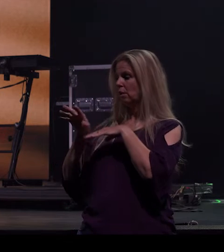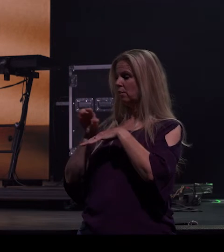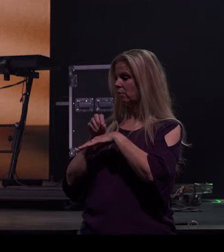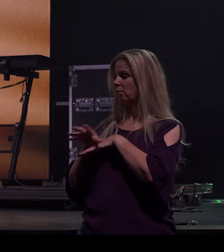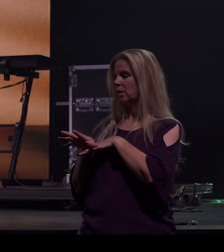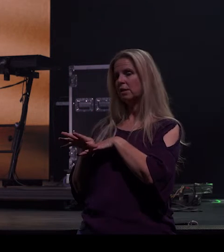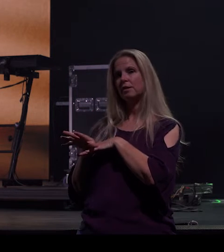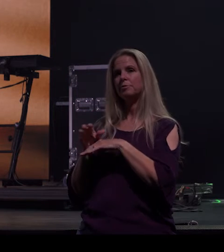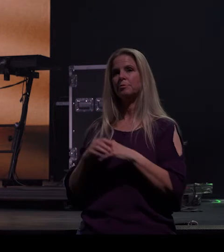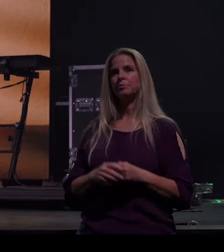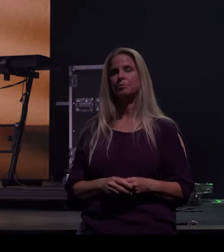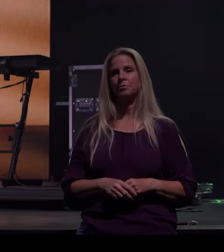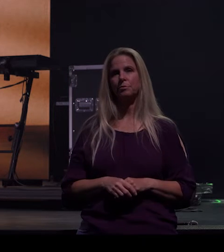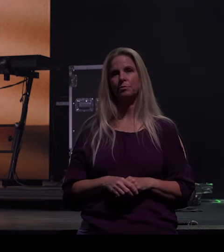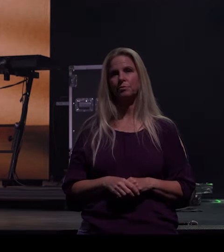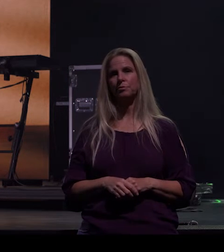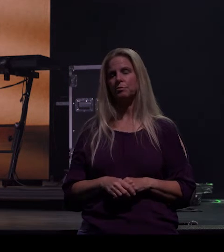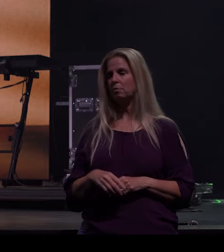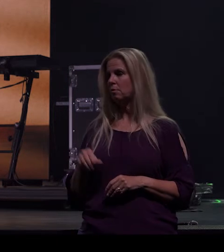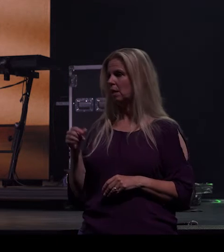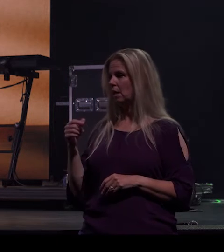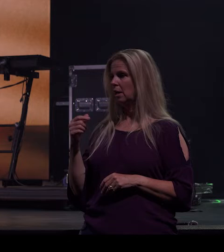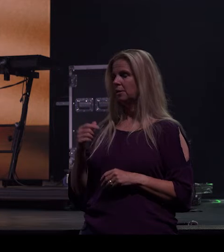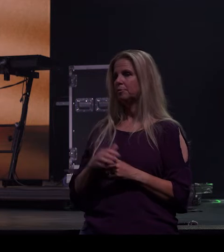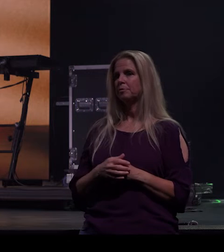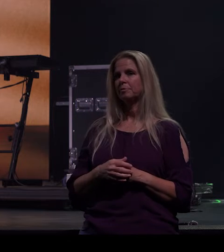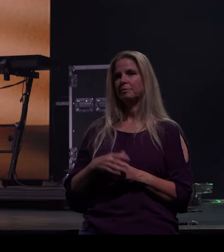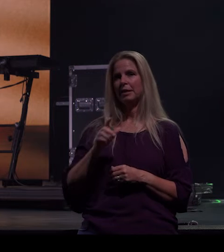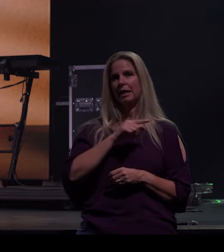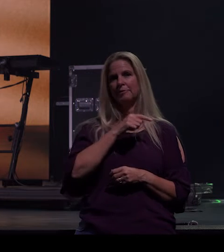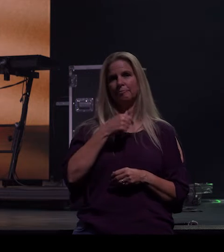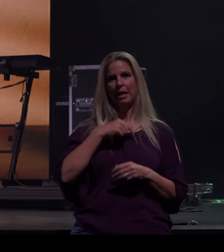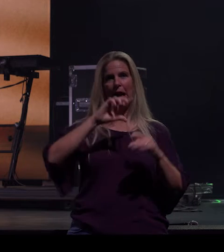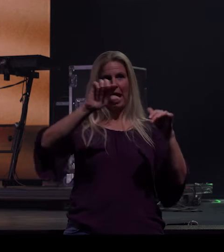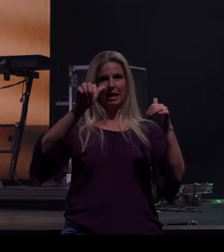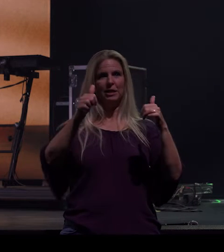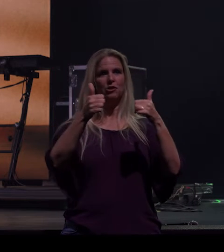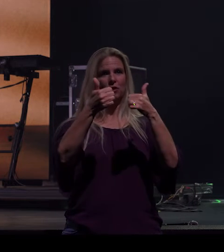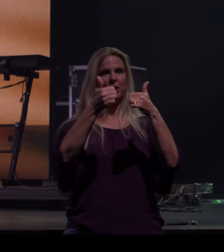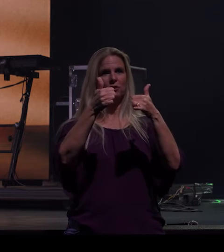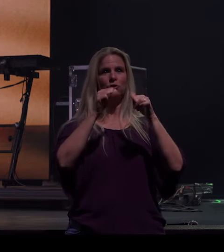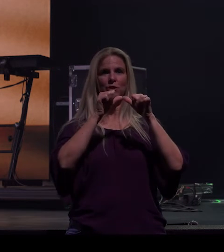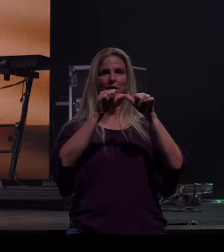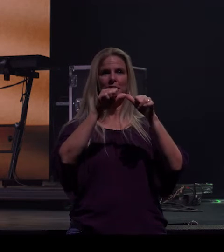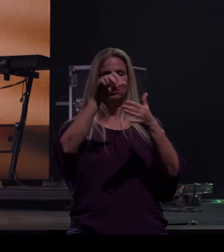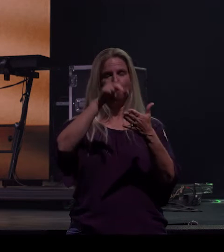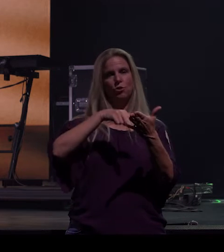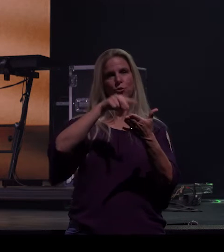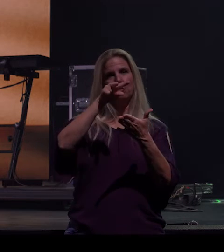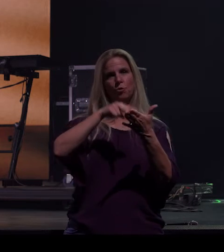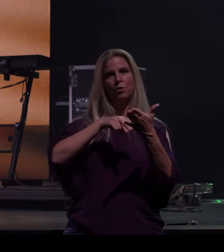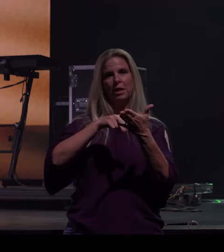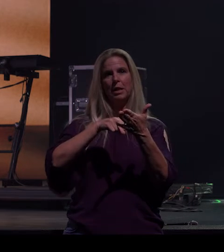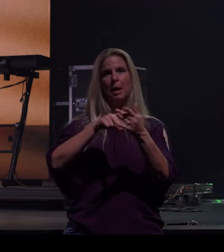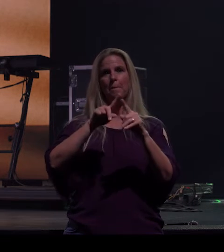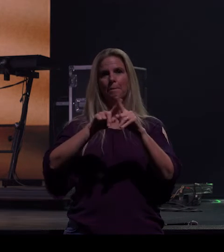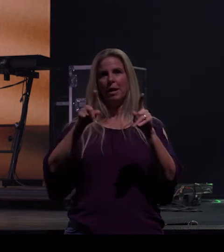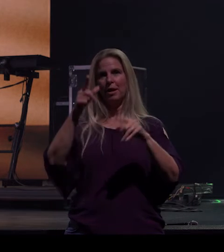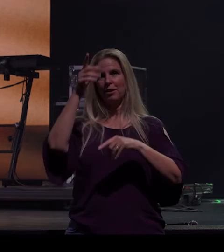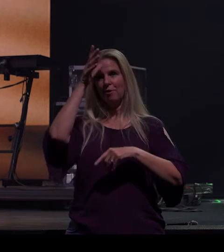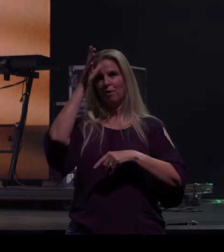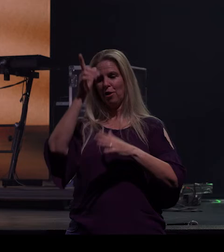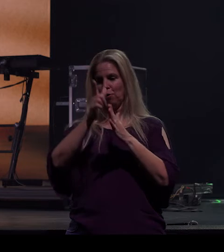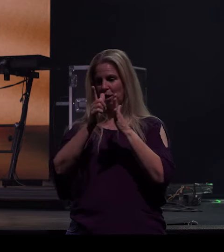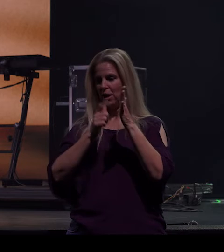first time. And I'll challenge you to go read the rest of Exodus chapter 18 this week, but the advice Moses' father-in-law gives him is he